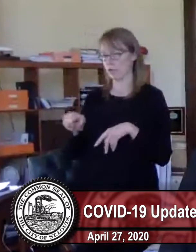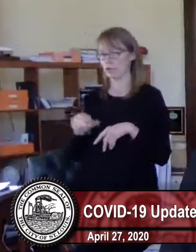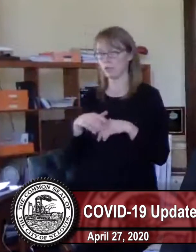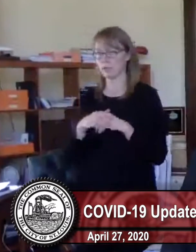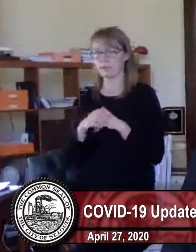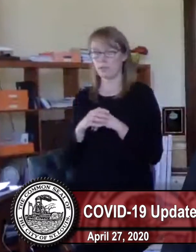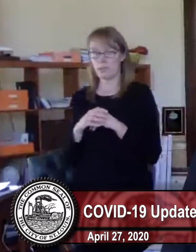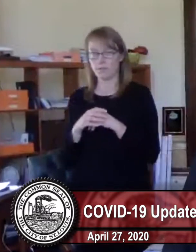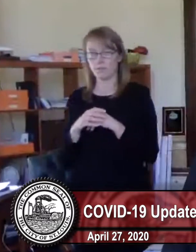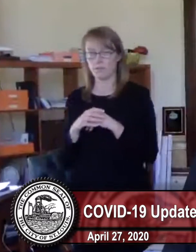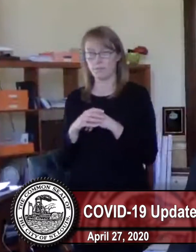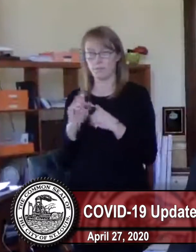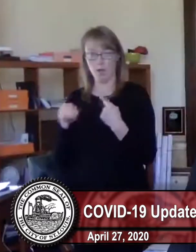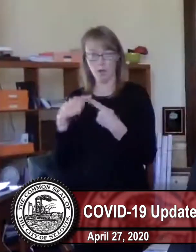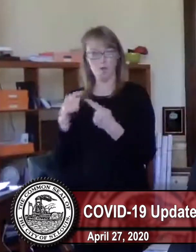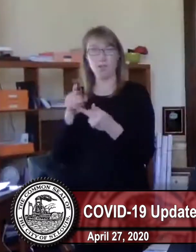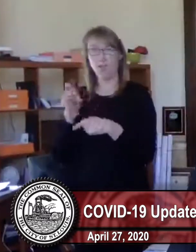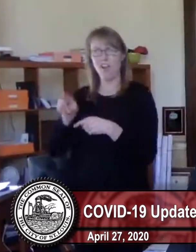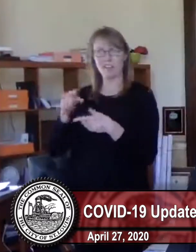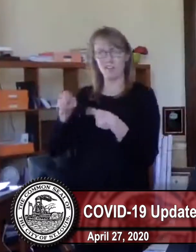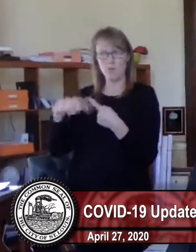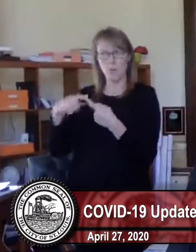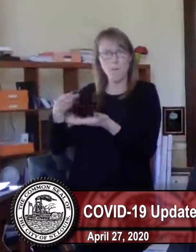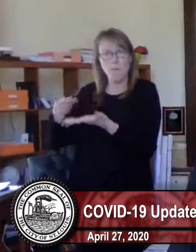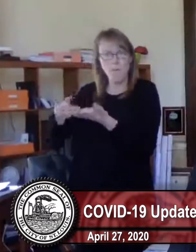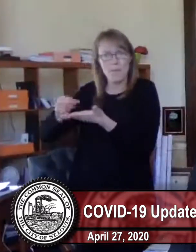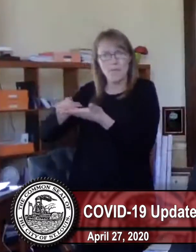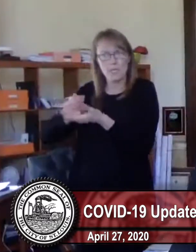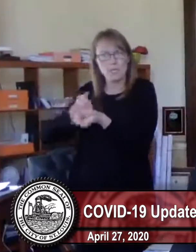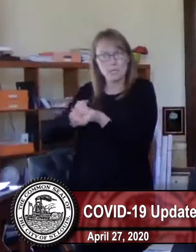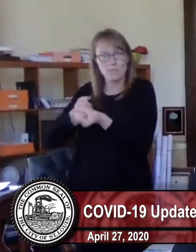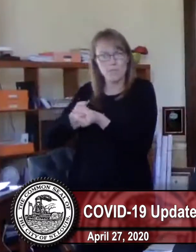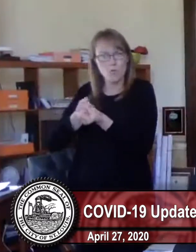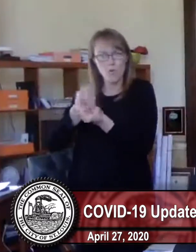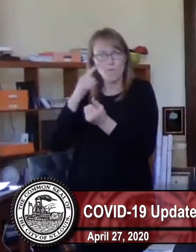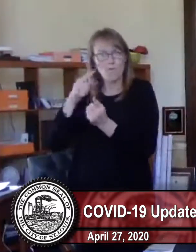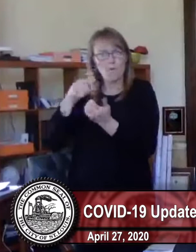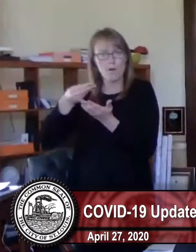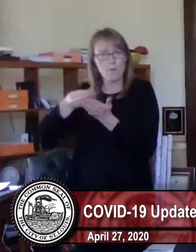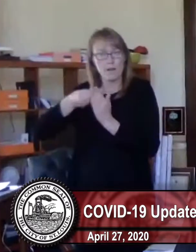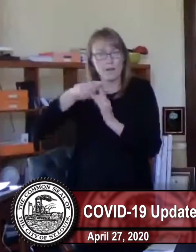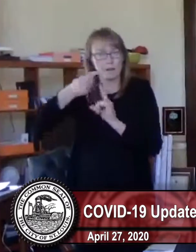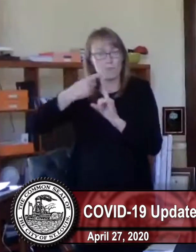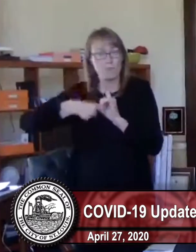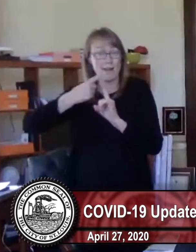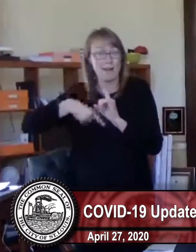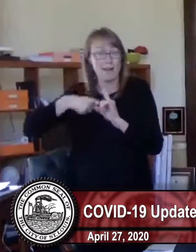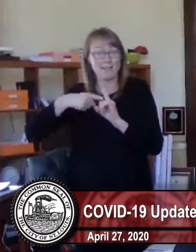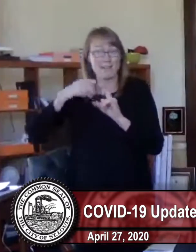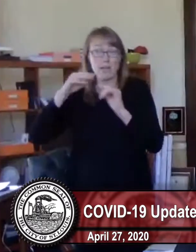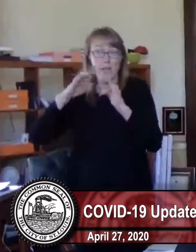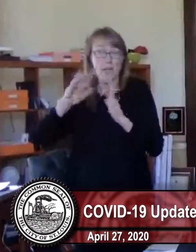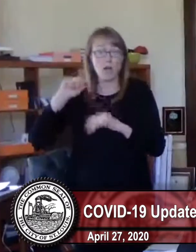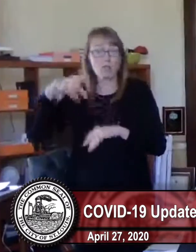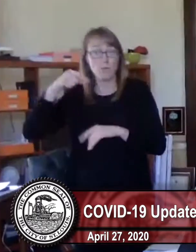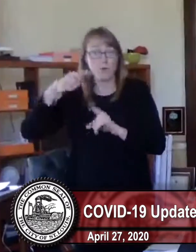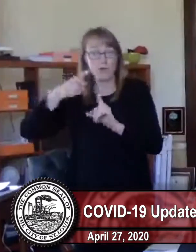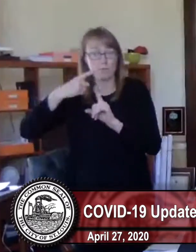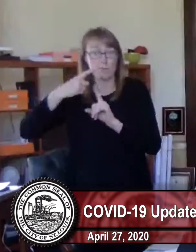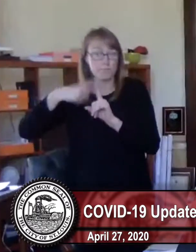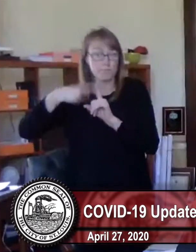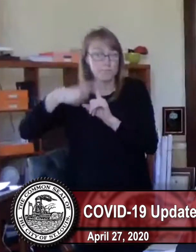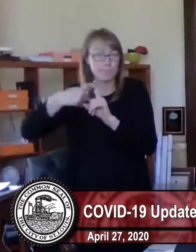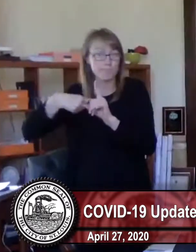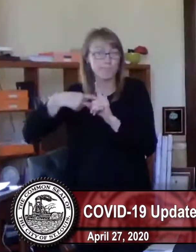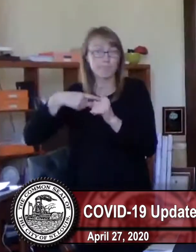are looking for funding to help people with rent through rental assistance. And we haven't actually received any of